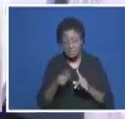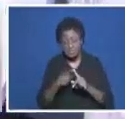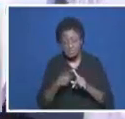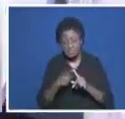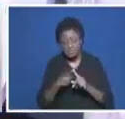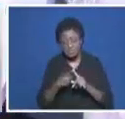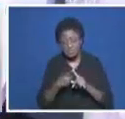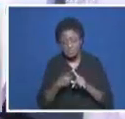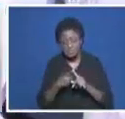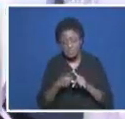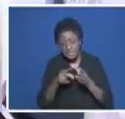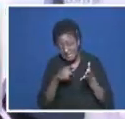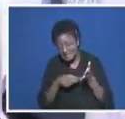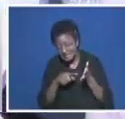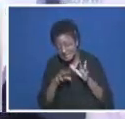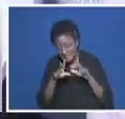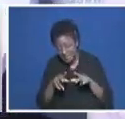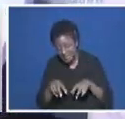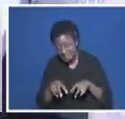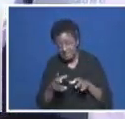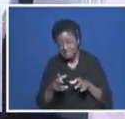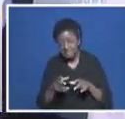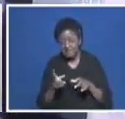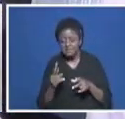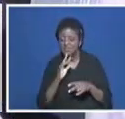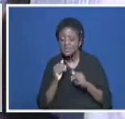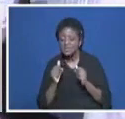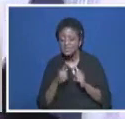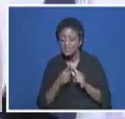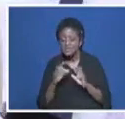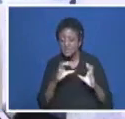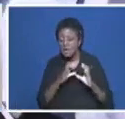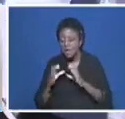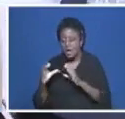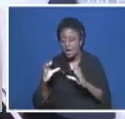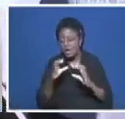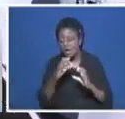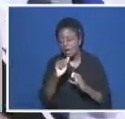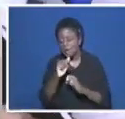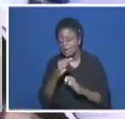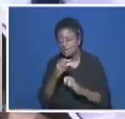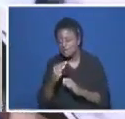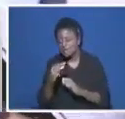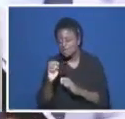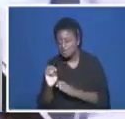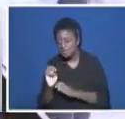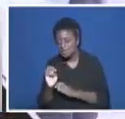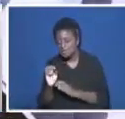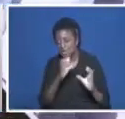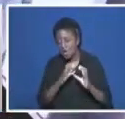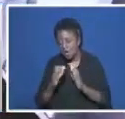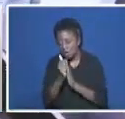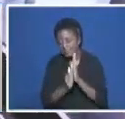have spoken with the Commonage Committee. They have not given permission for anyone to build